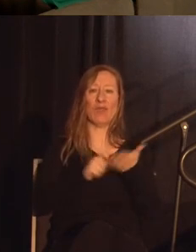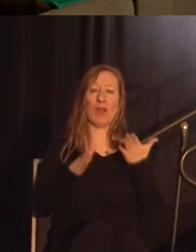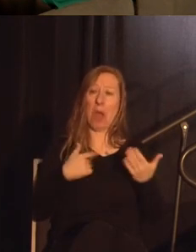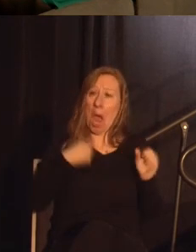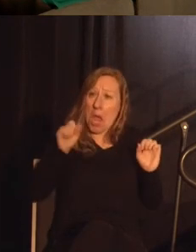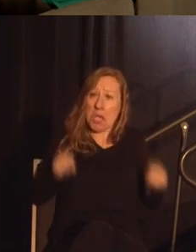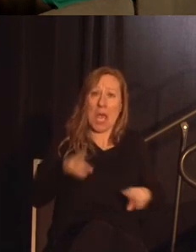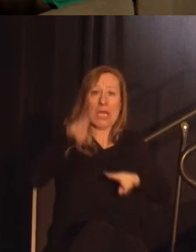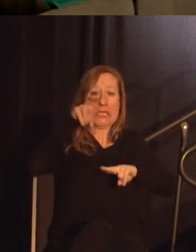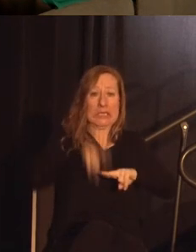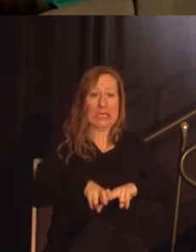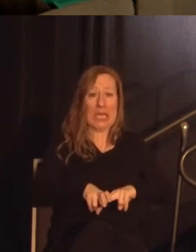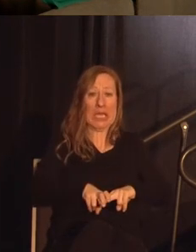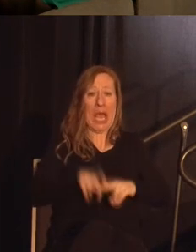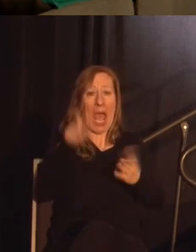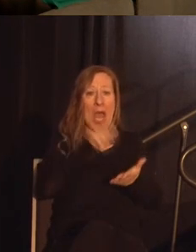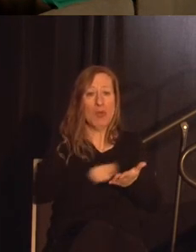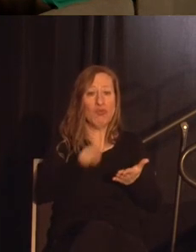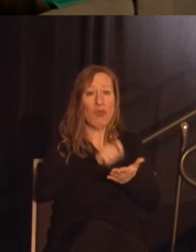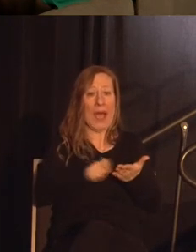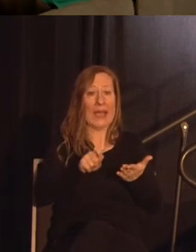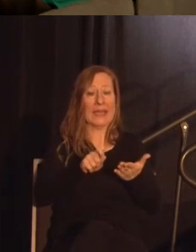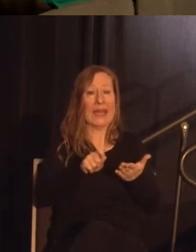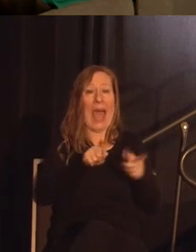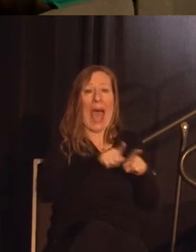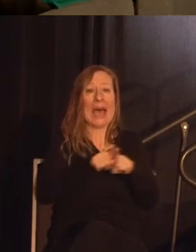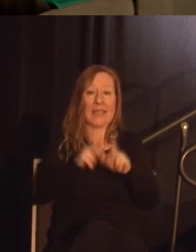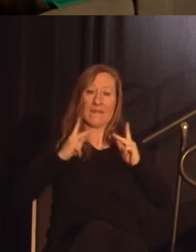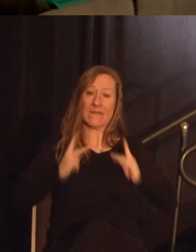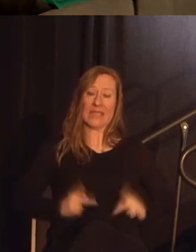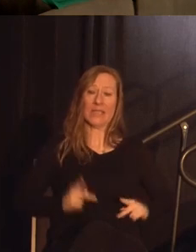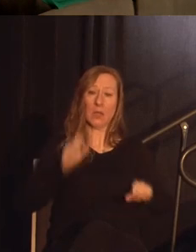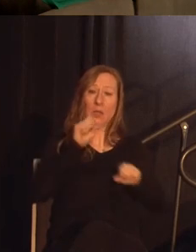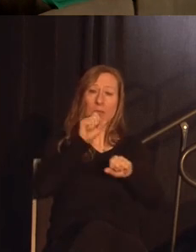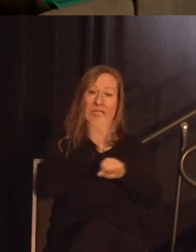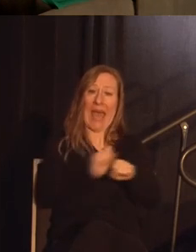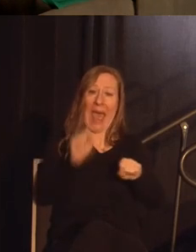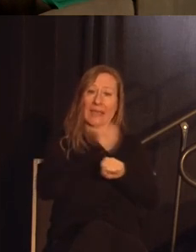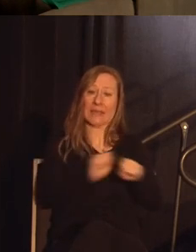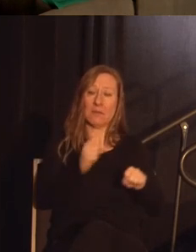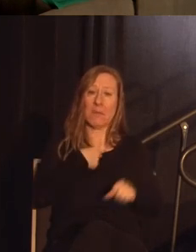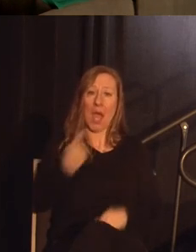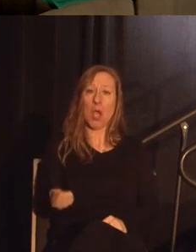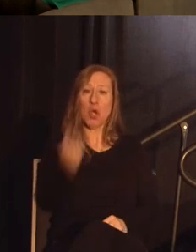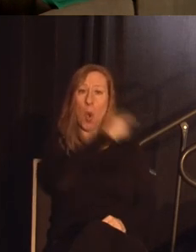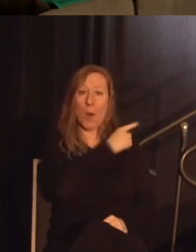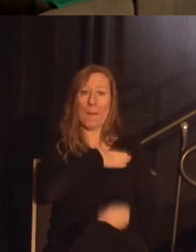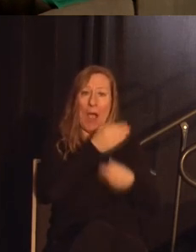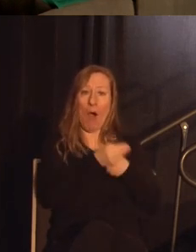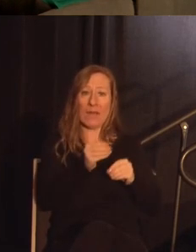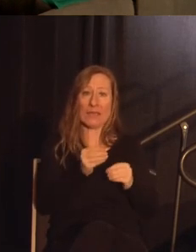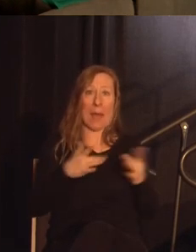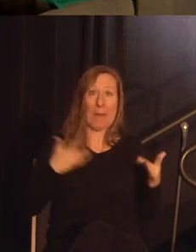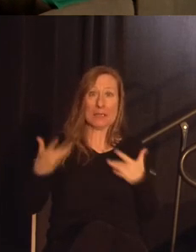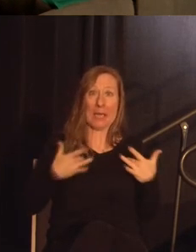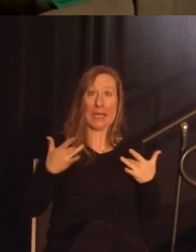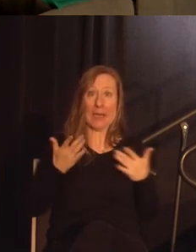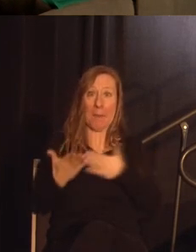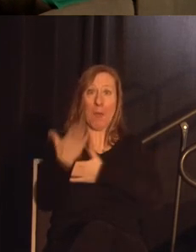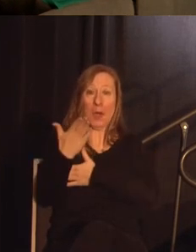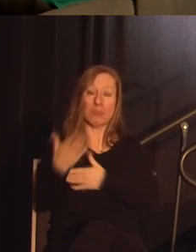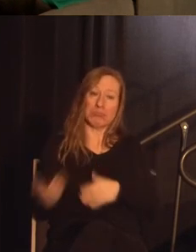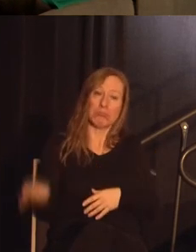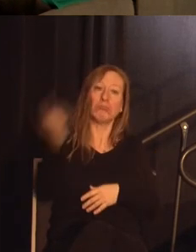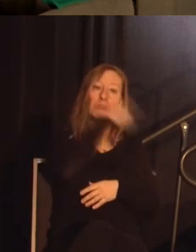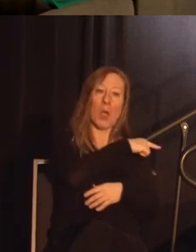and treating writing like a physical task, where it's like I go to my little office, I'm excited to go there in the morning, and then